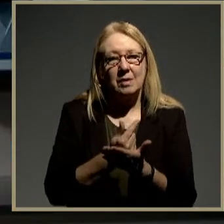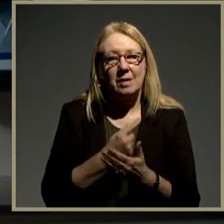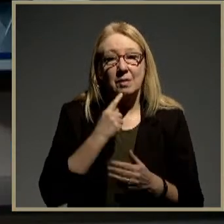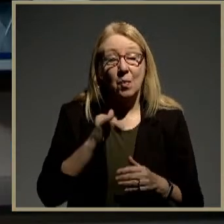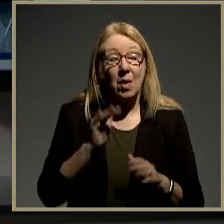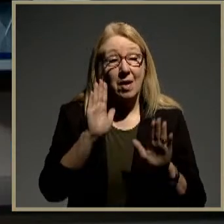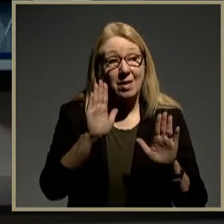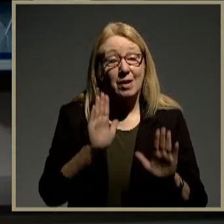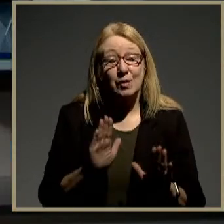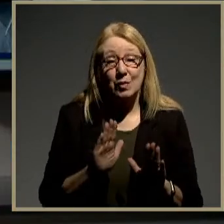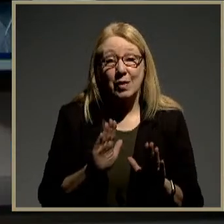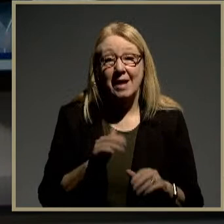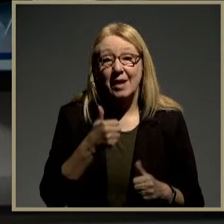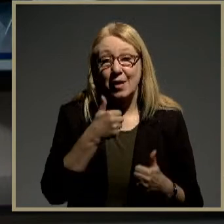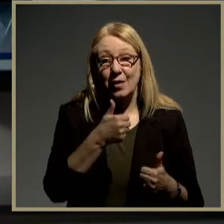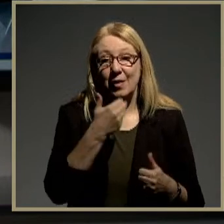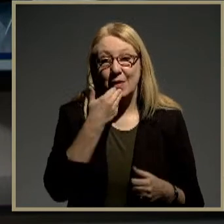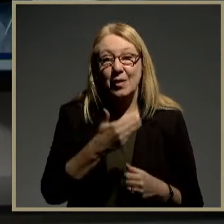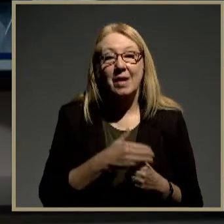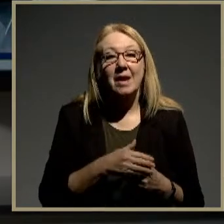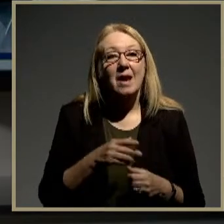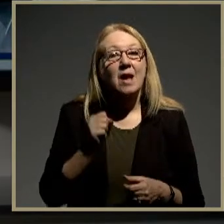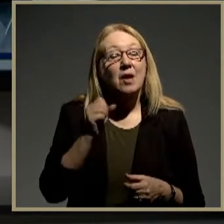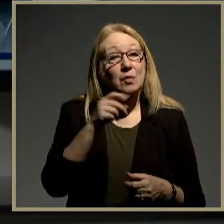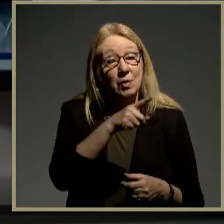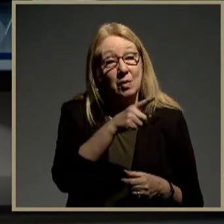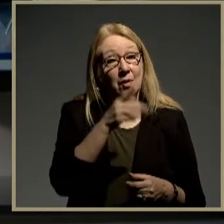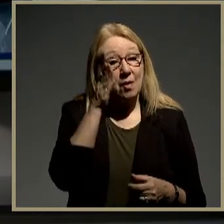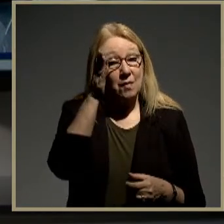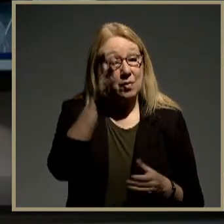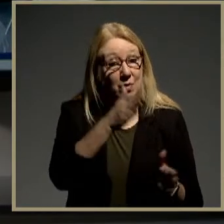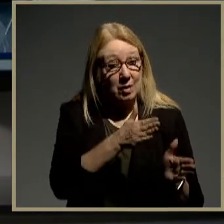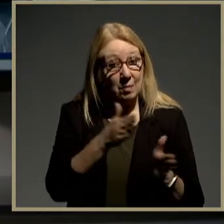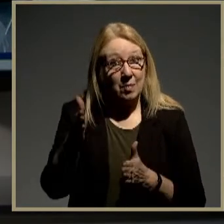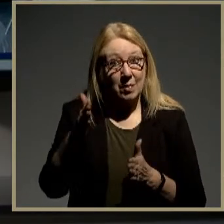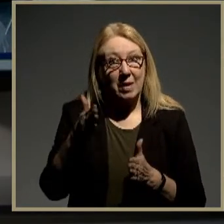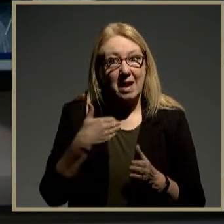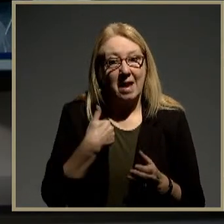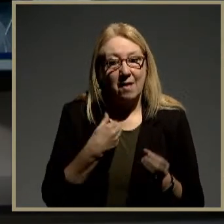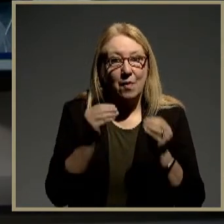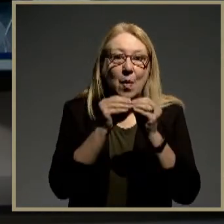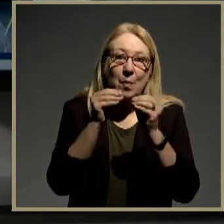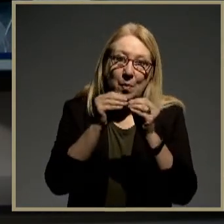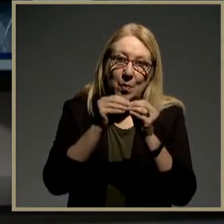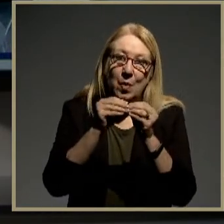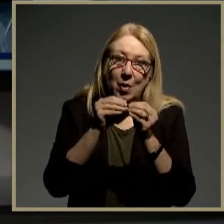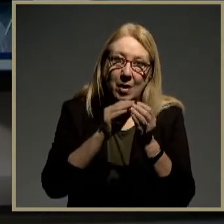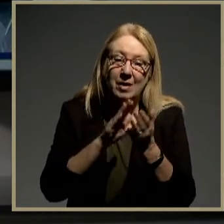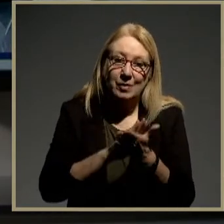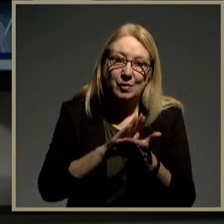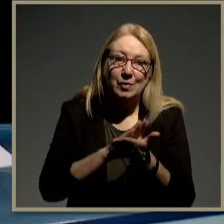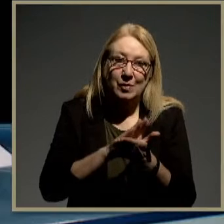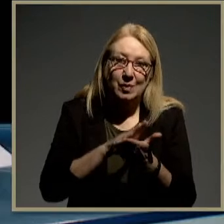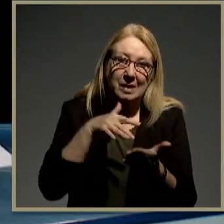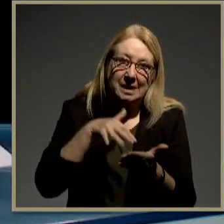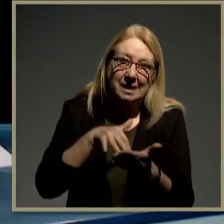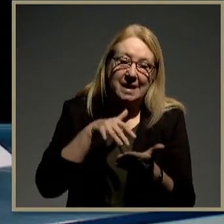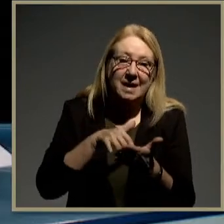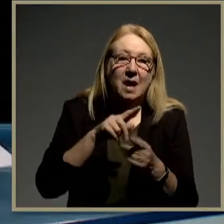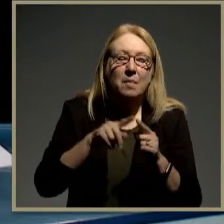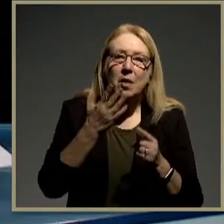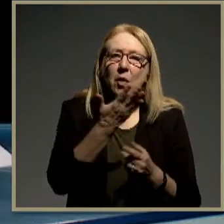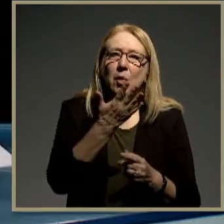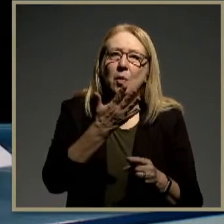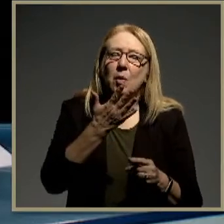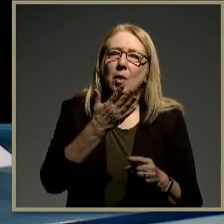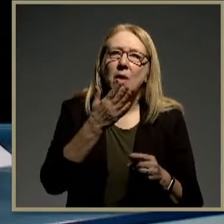that's great. Very good. So obviously your future plans have a lot more school in them. What is your